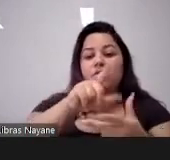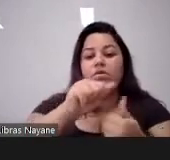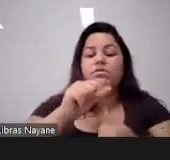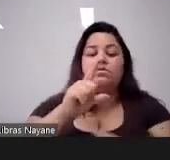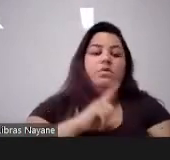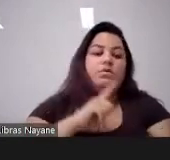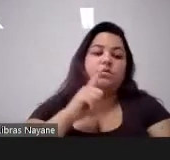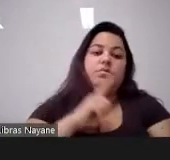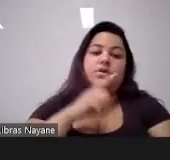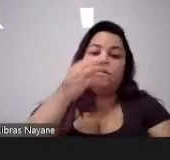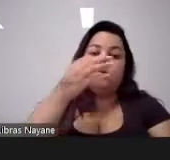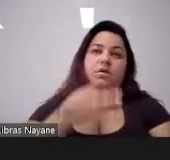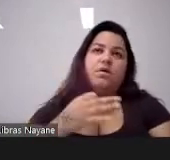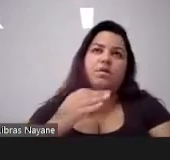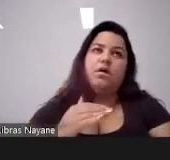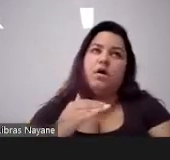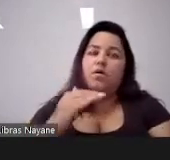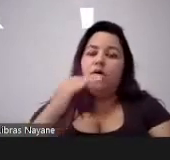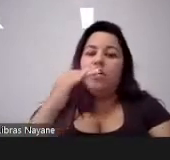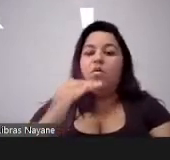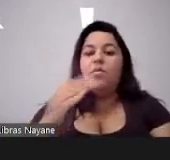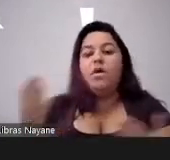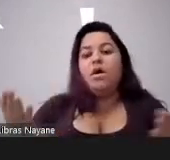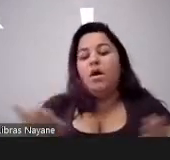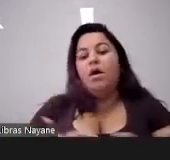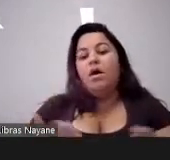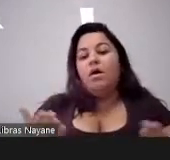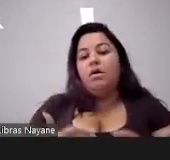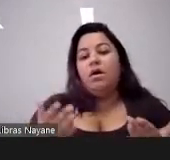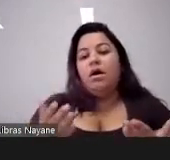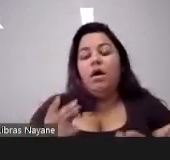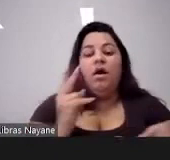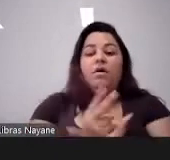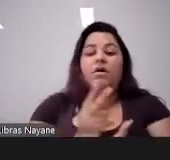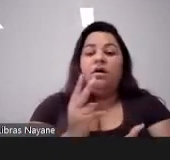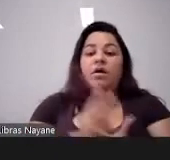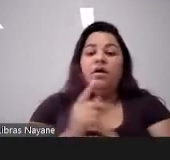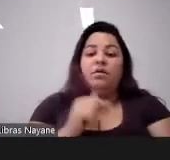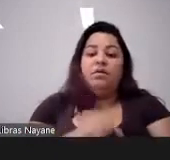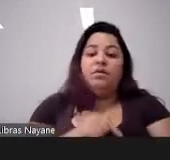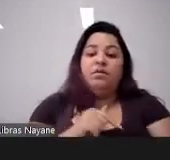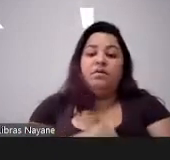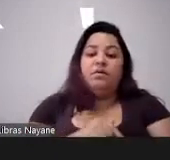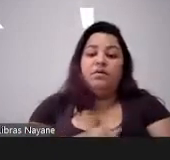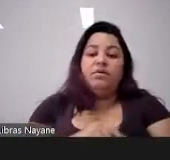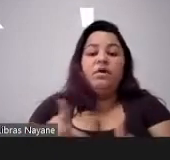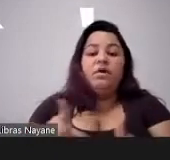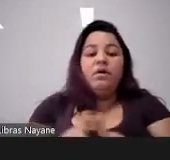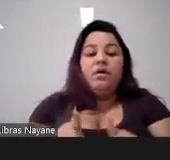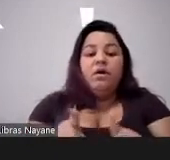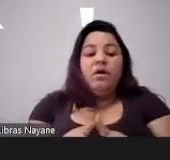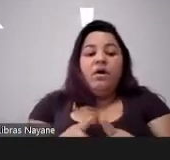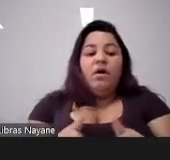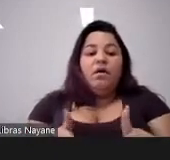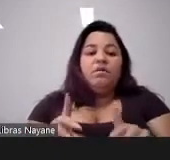worldwide after the Second World War. The uncertainties are higher, and at the same time,